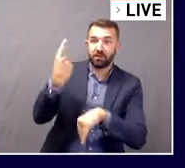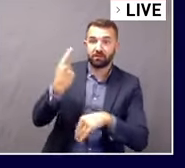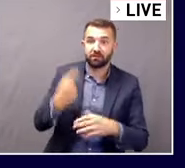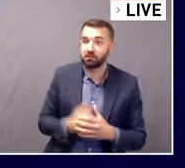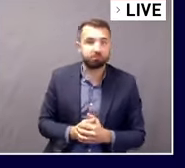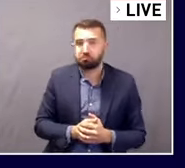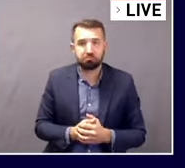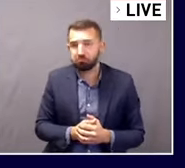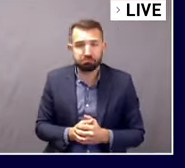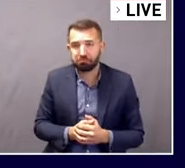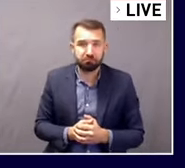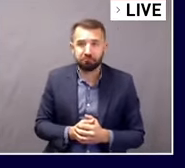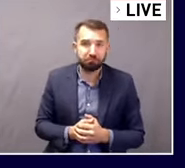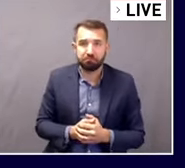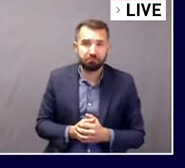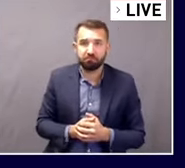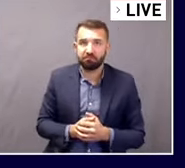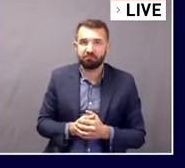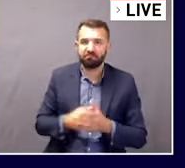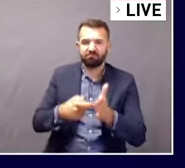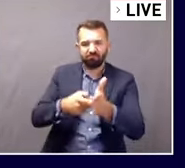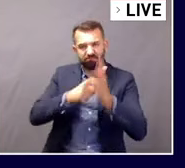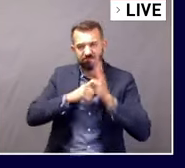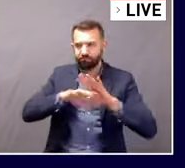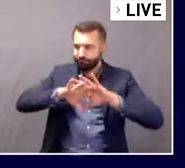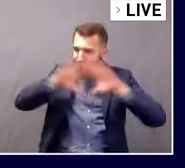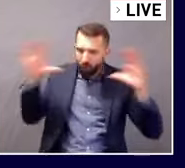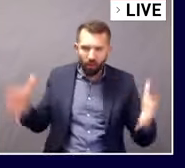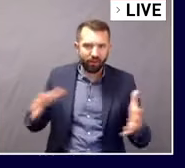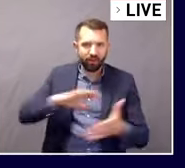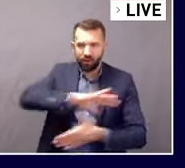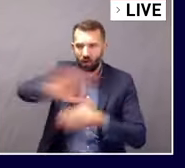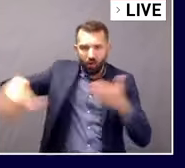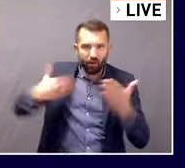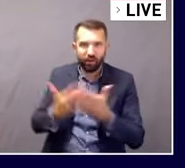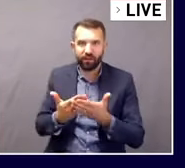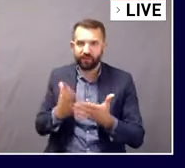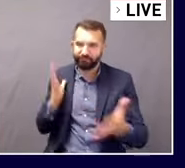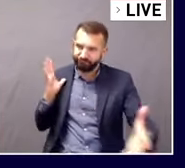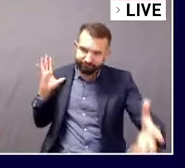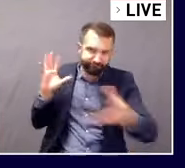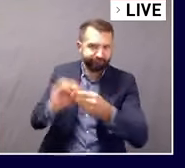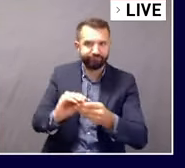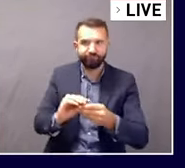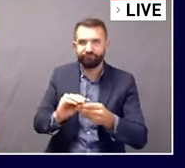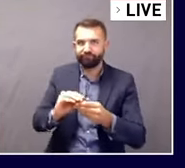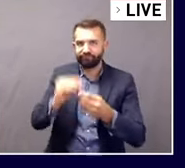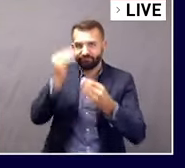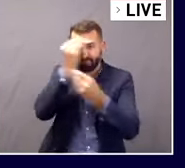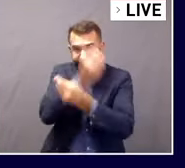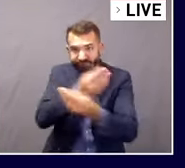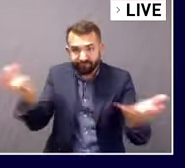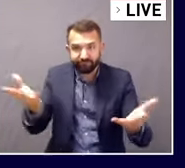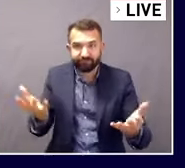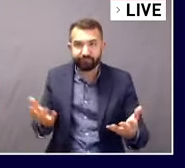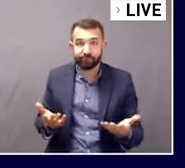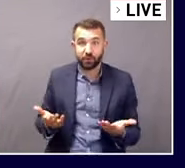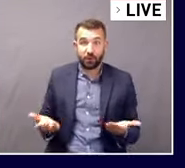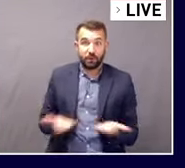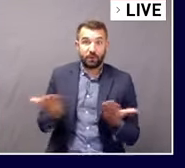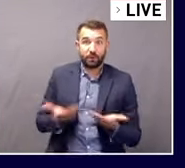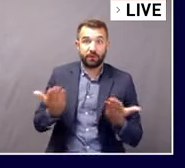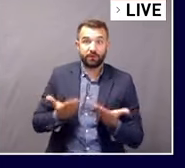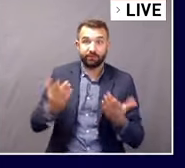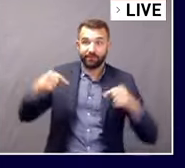on one day's worth of data. Statewide, as I mentioned, positivity rates have inched upwards just over the